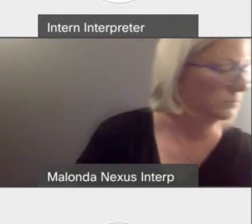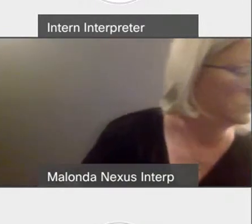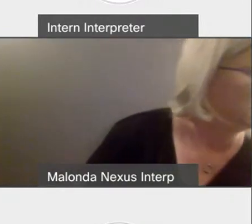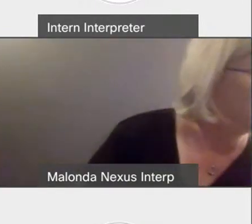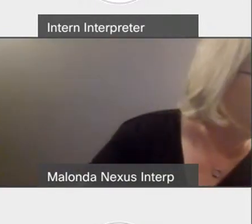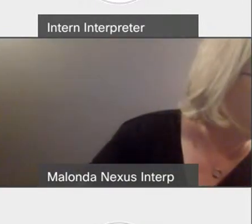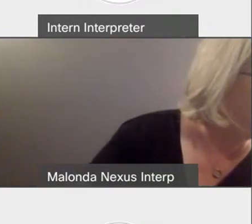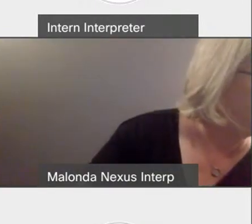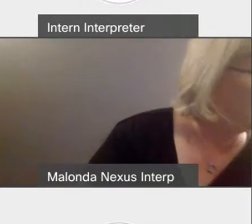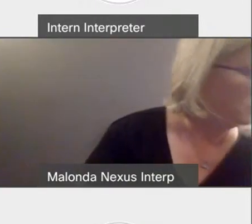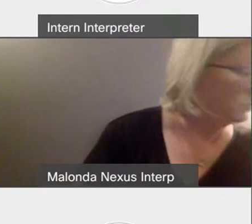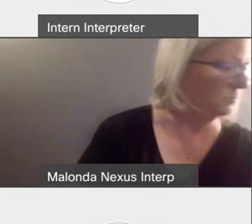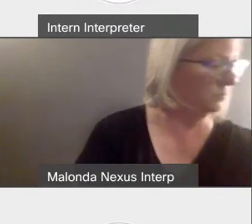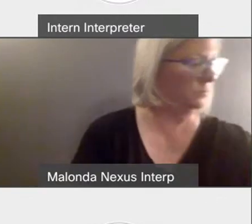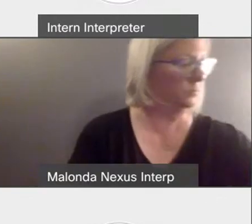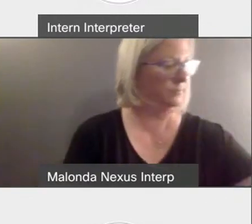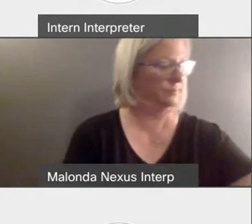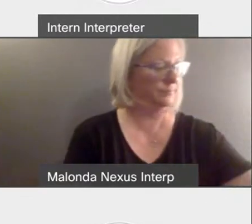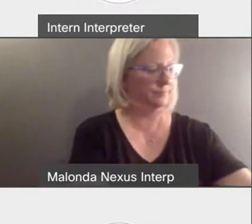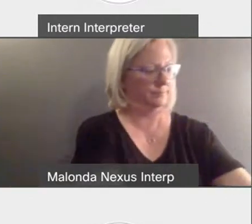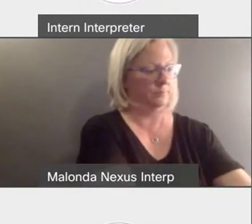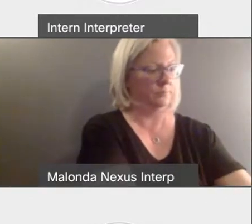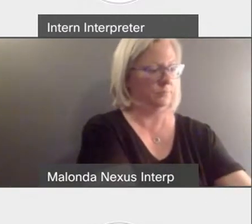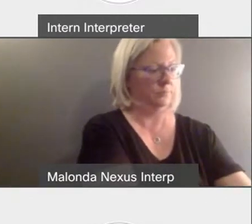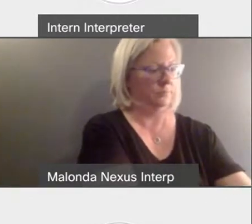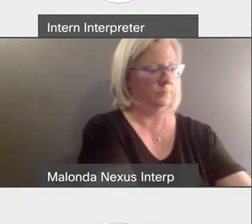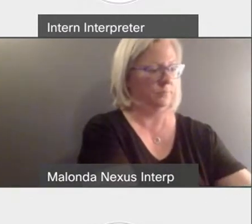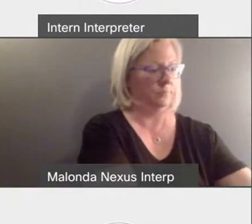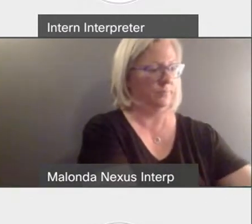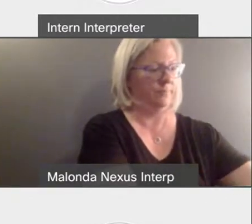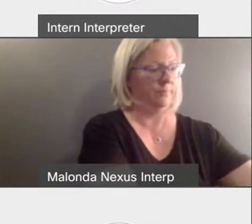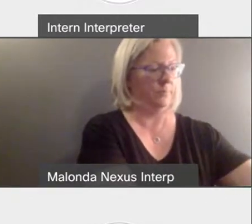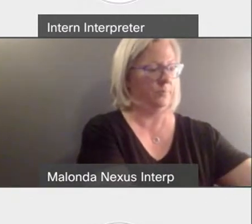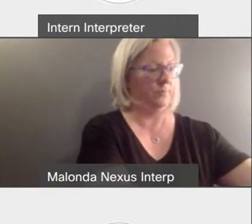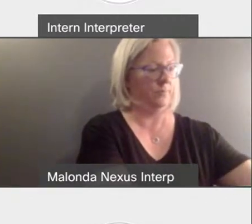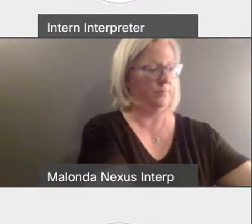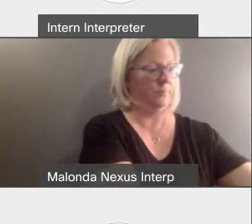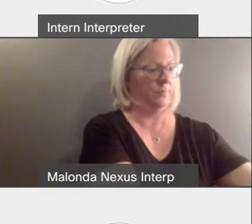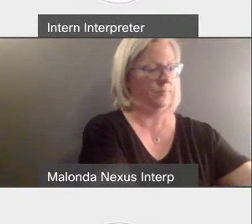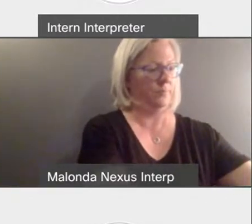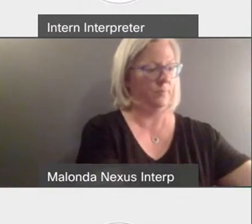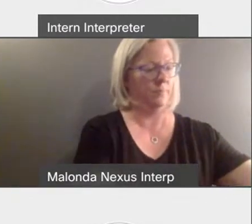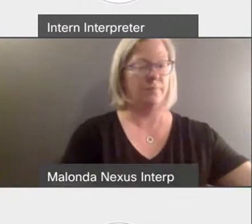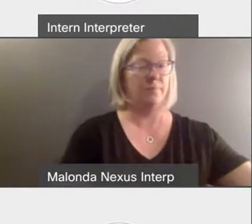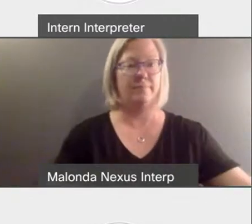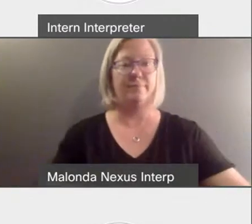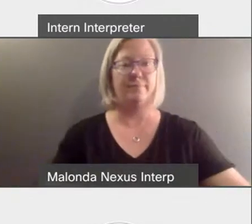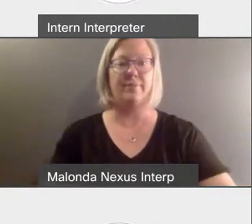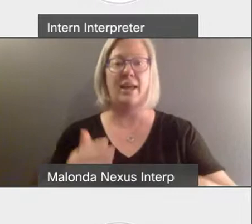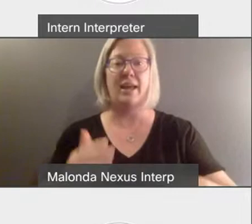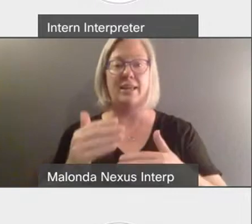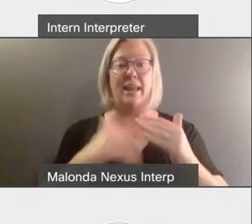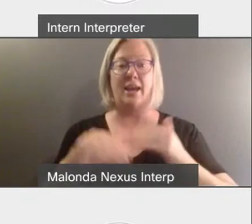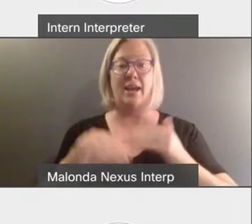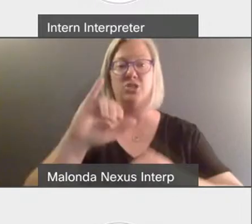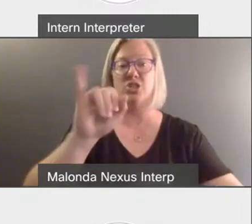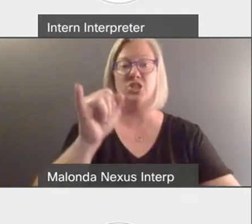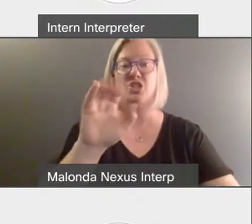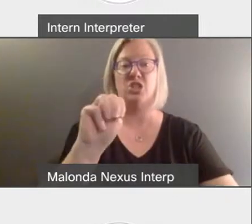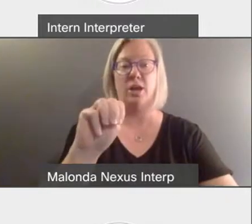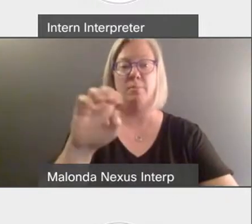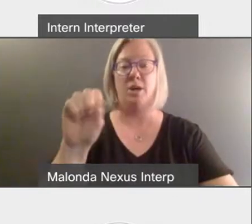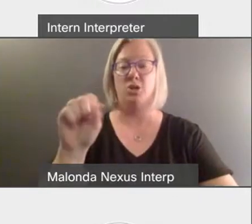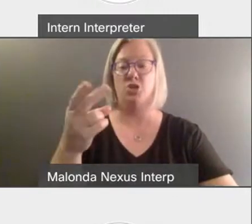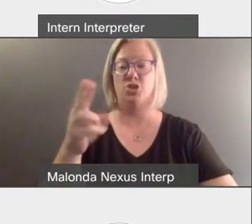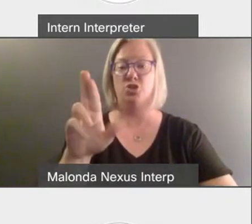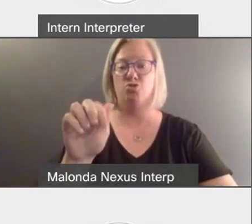Okay. Go on to the next. Go on to the next. As Jim Schrader, private citizen.